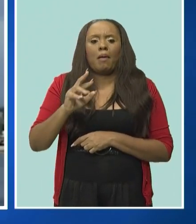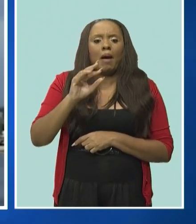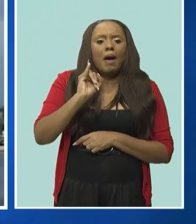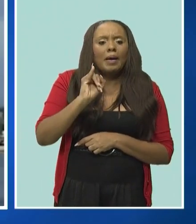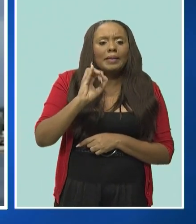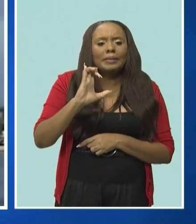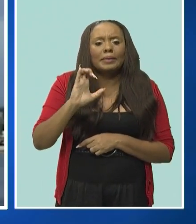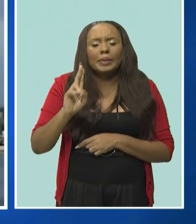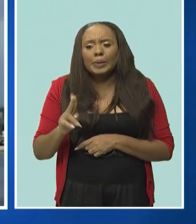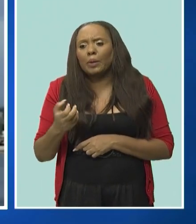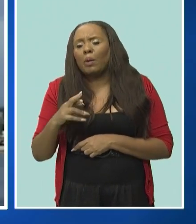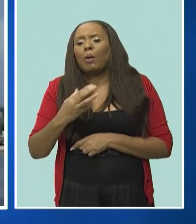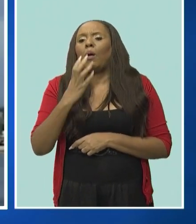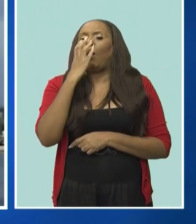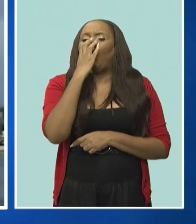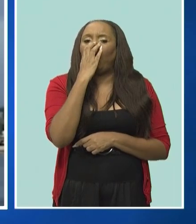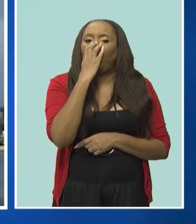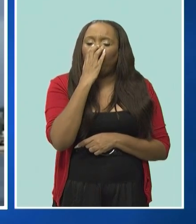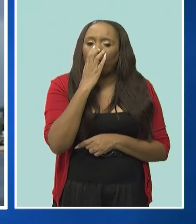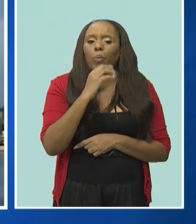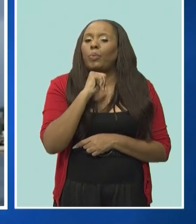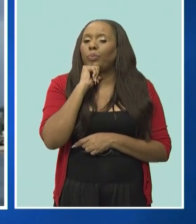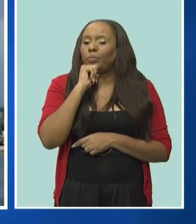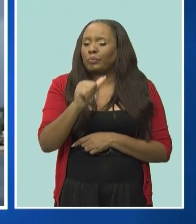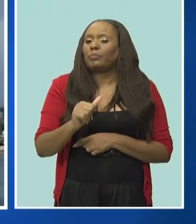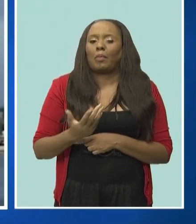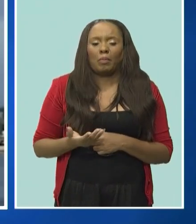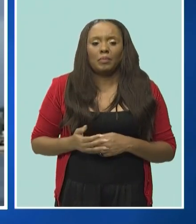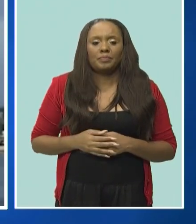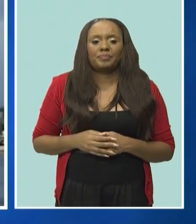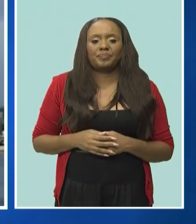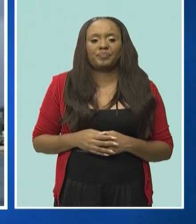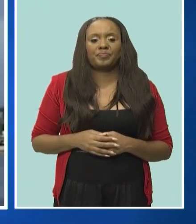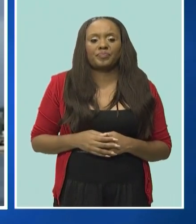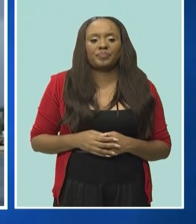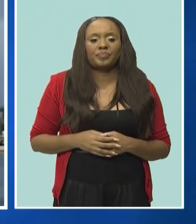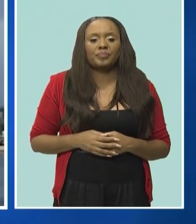during that really bad bout with Delta.